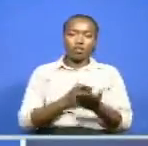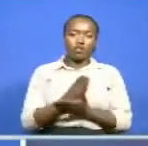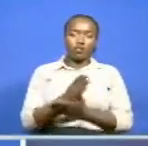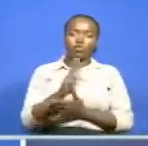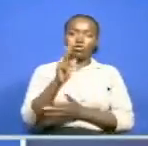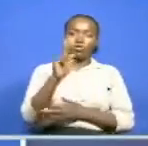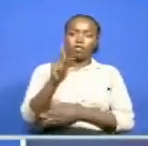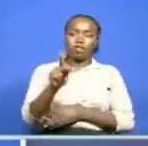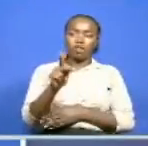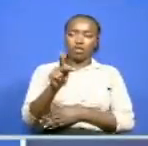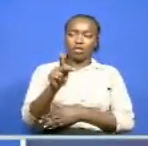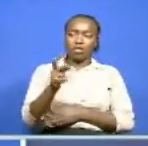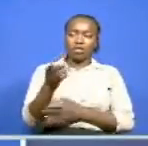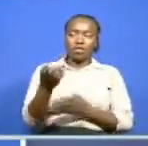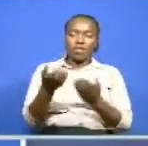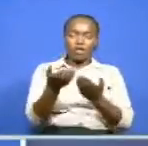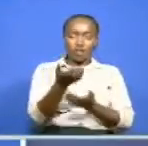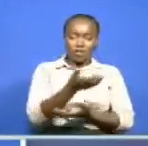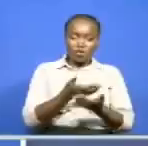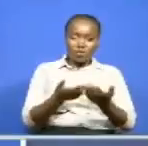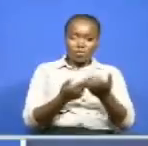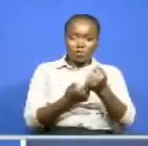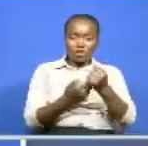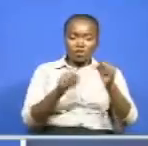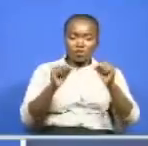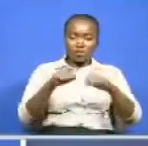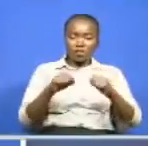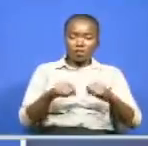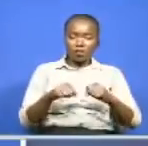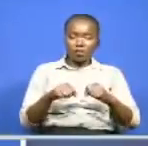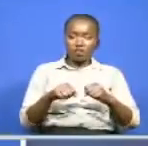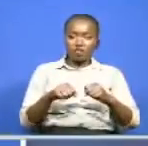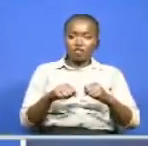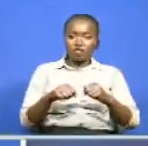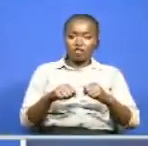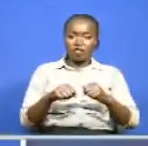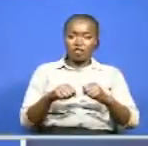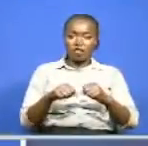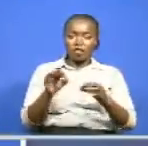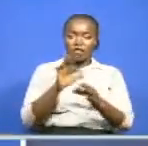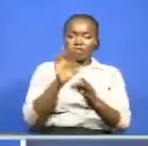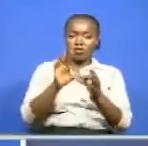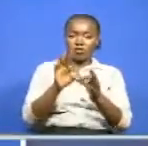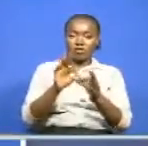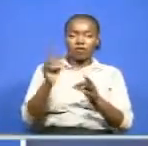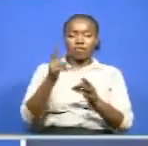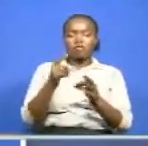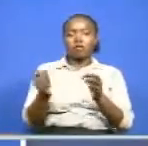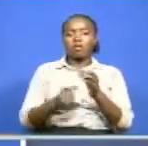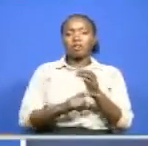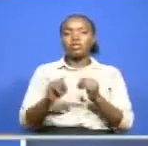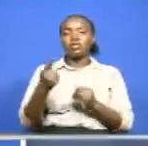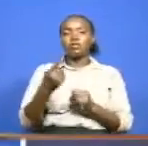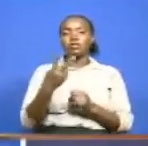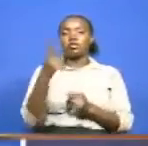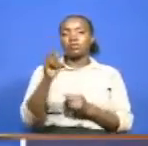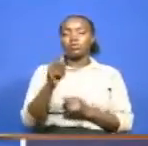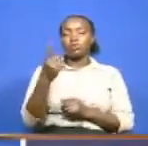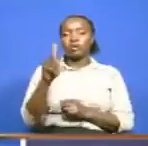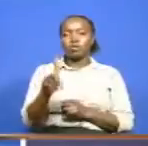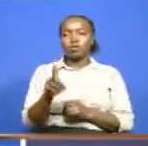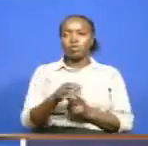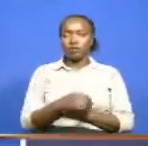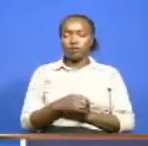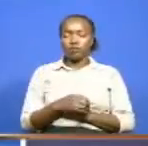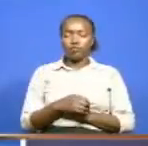UK economic partnership agreement that will also take effect from the 1st of January 2021. The